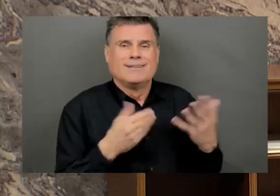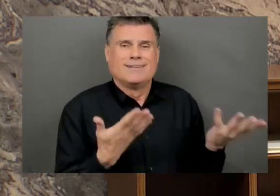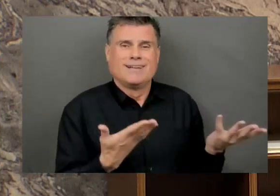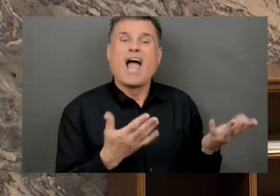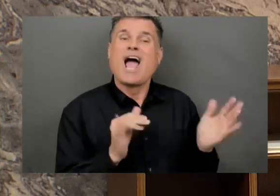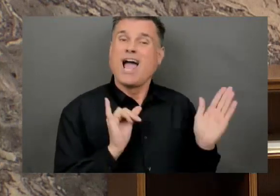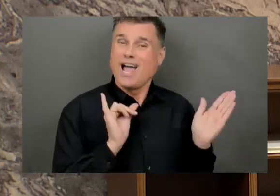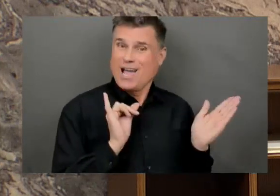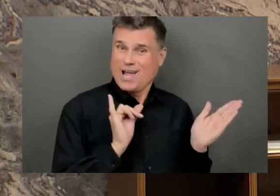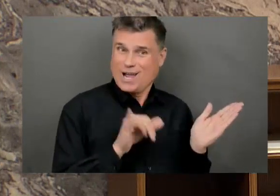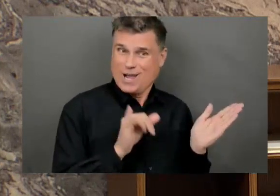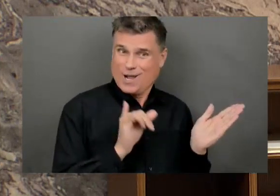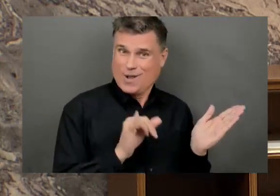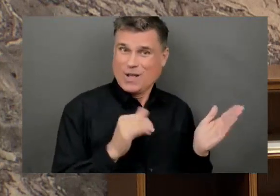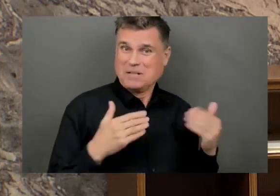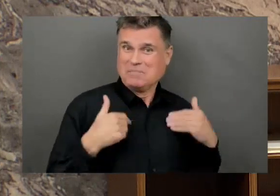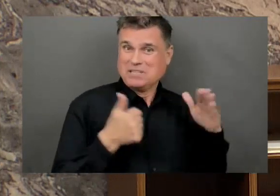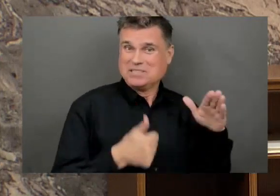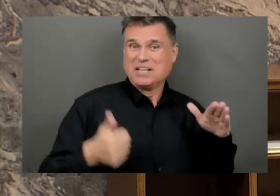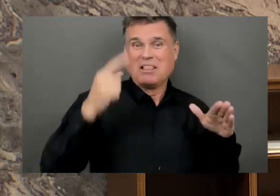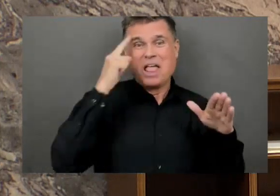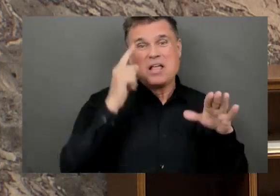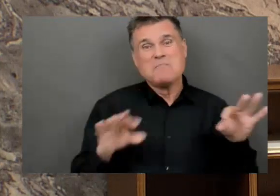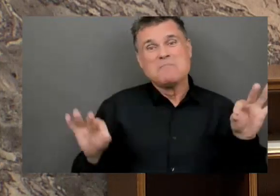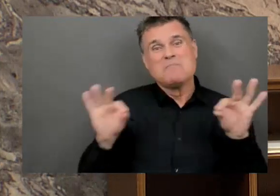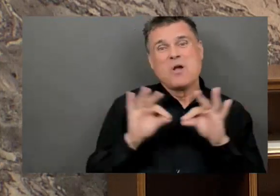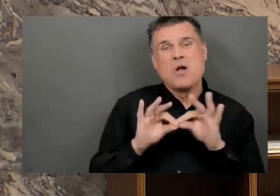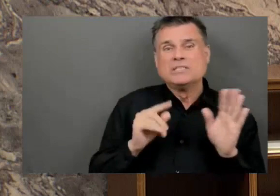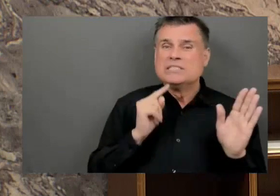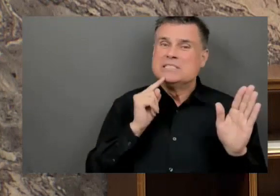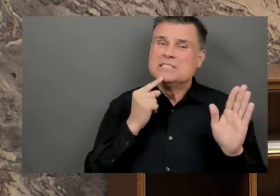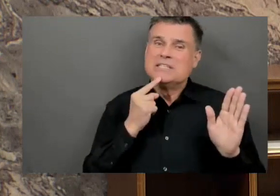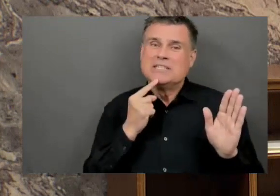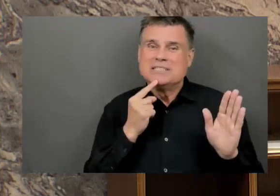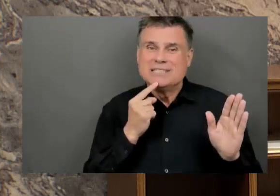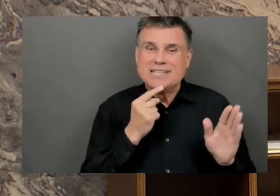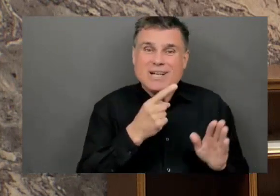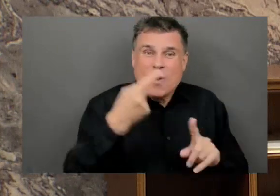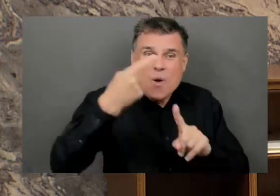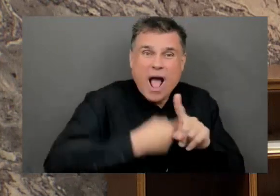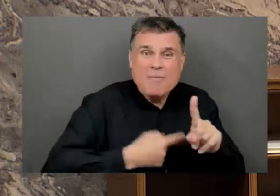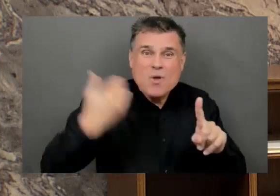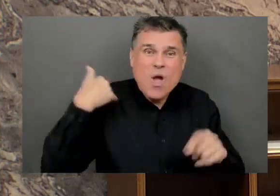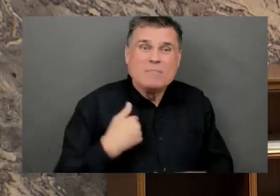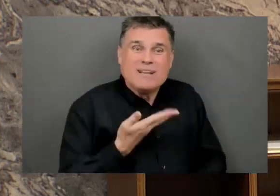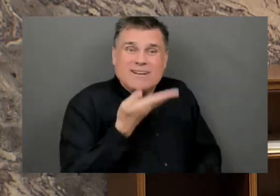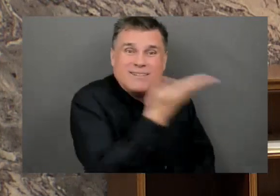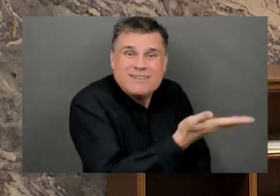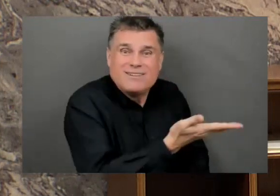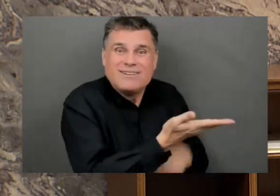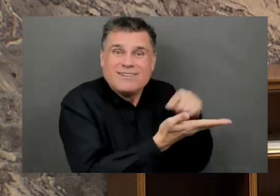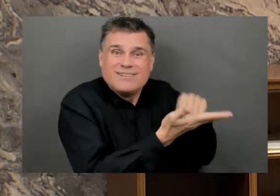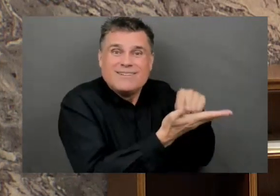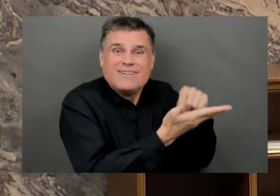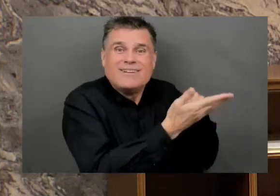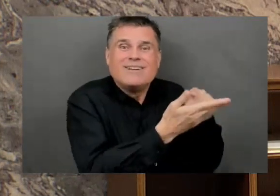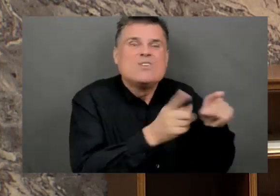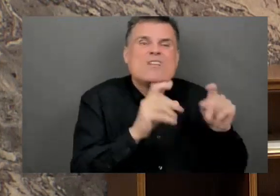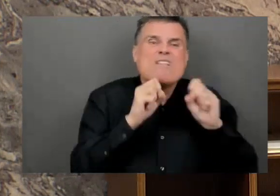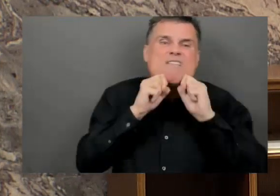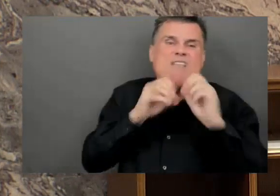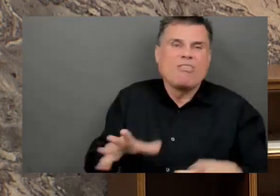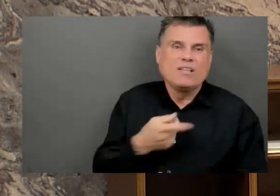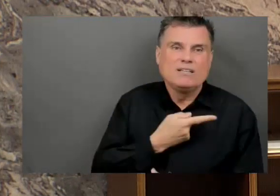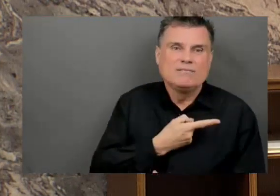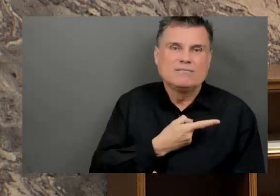these allegations were brought forward to her office a month ago. She did nothing when the opposition asked questions of her on this matter